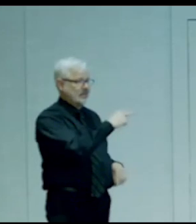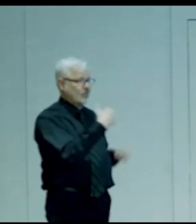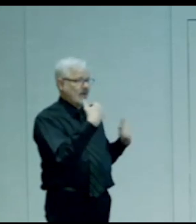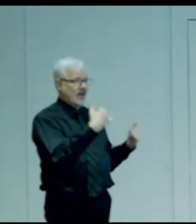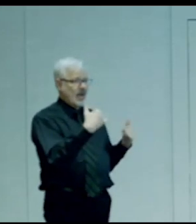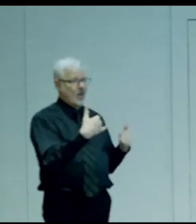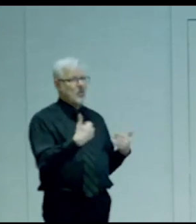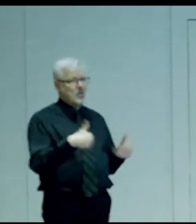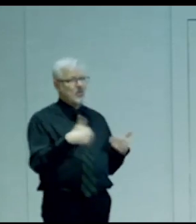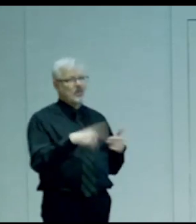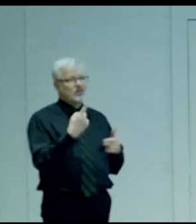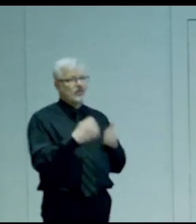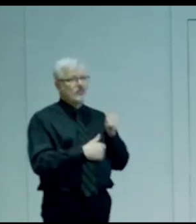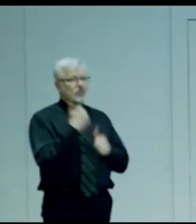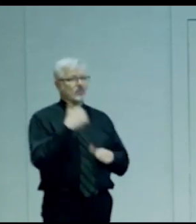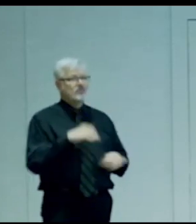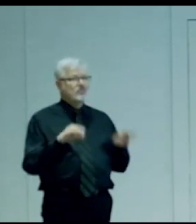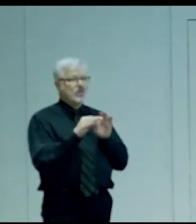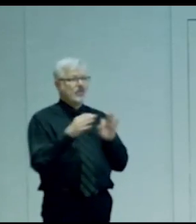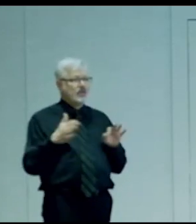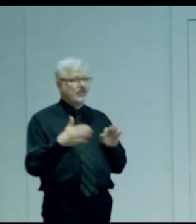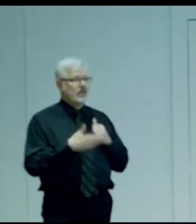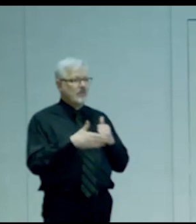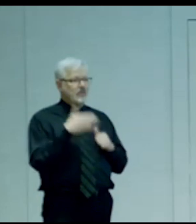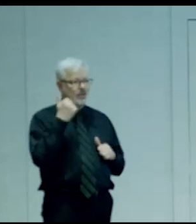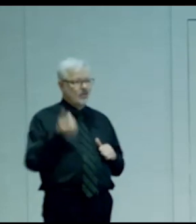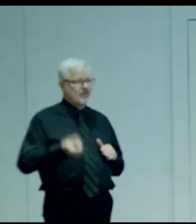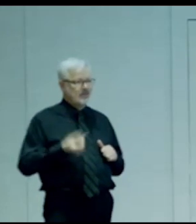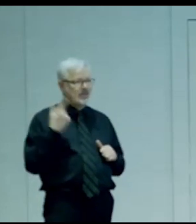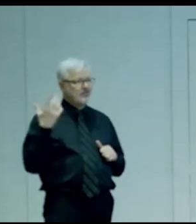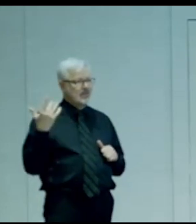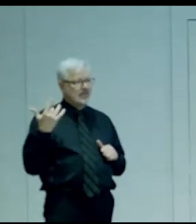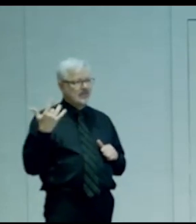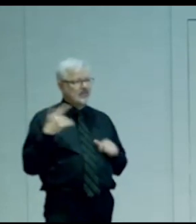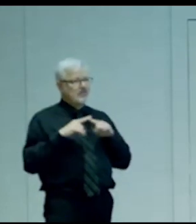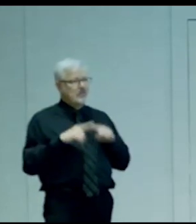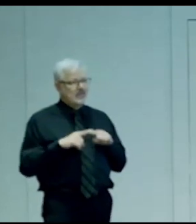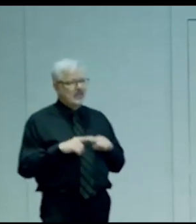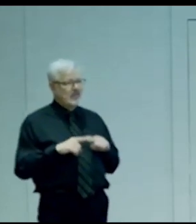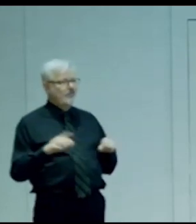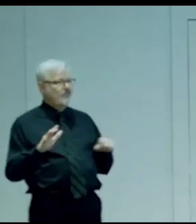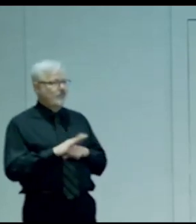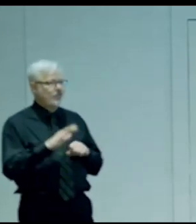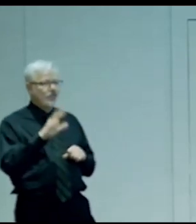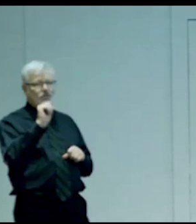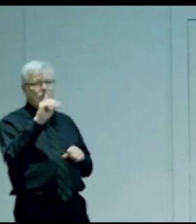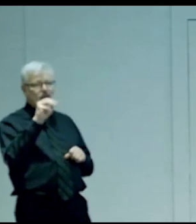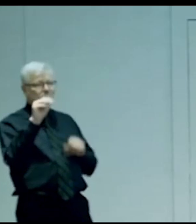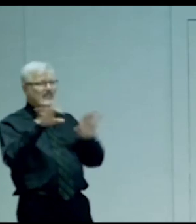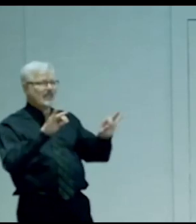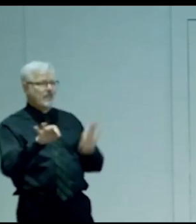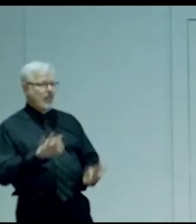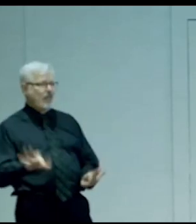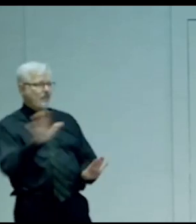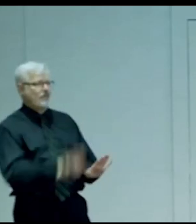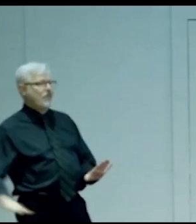of the most important things to better understand, because this is based on a full random sample of the U.S.